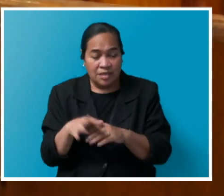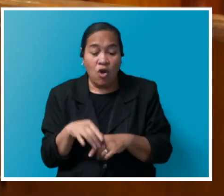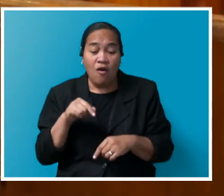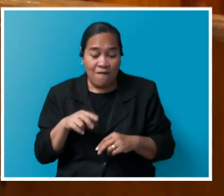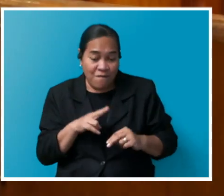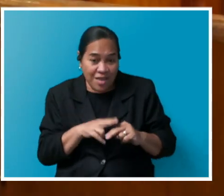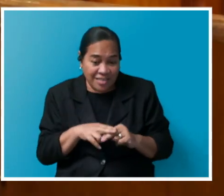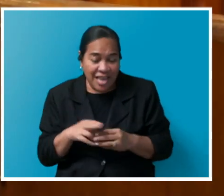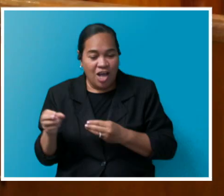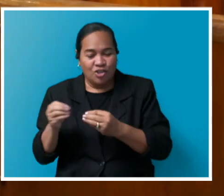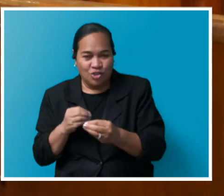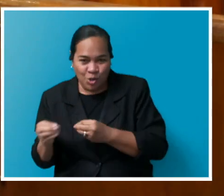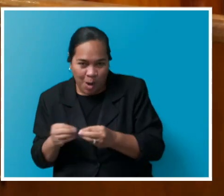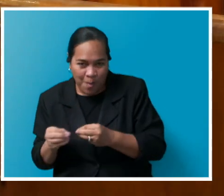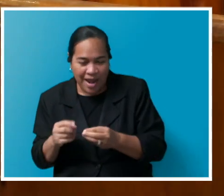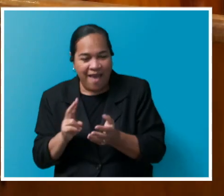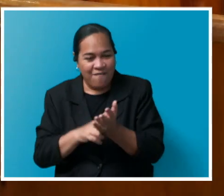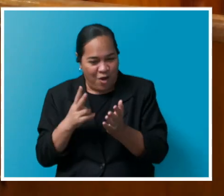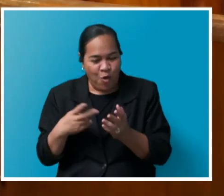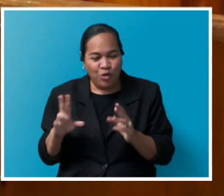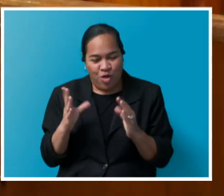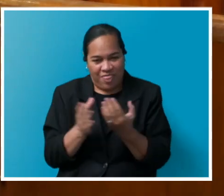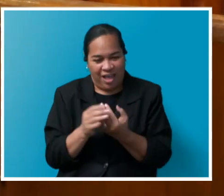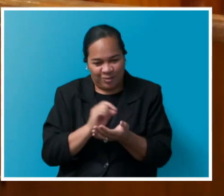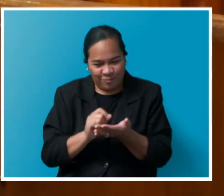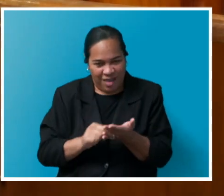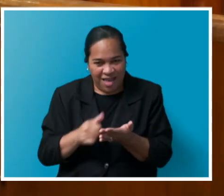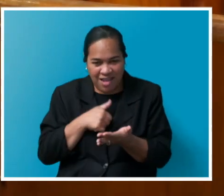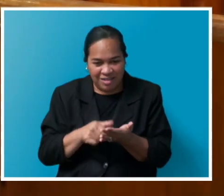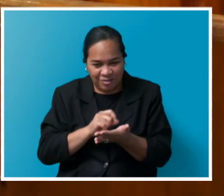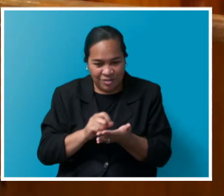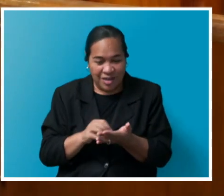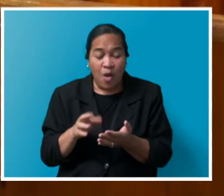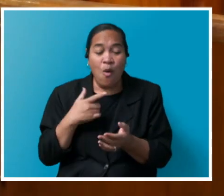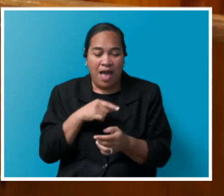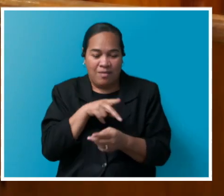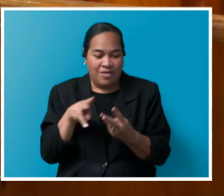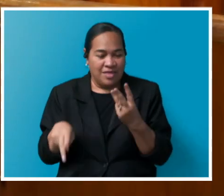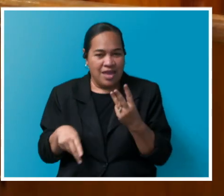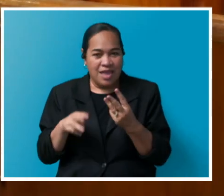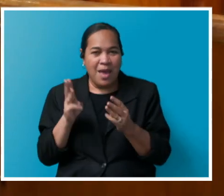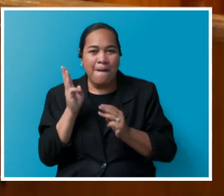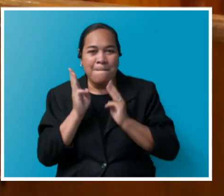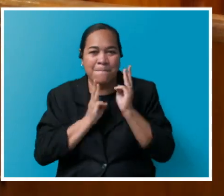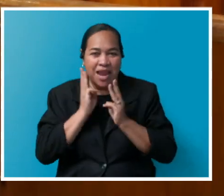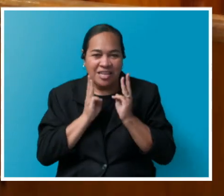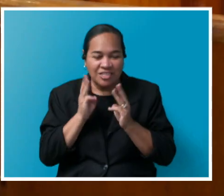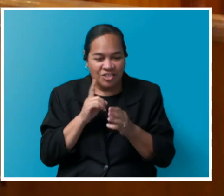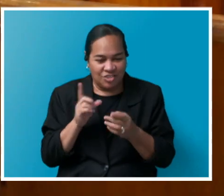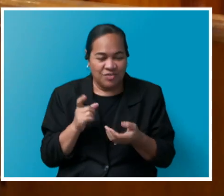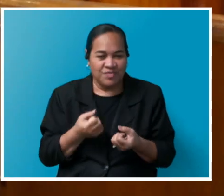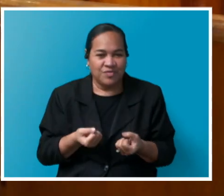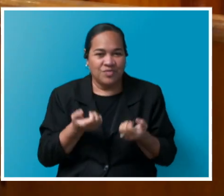the Solomon Islands, and Vanuatu, and the Melanesian Borderland Plateau, jointly submitted